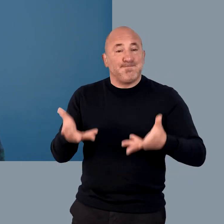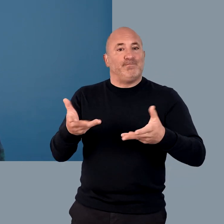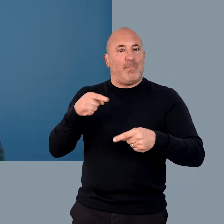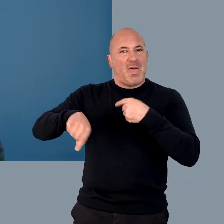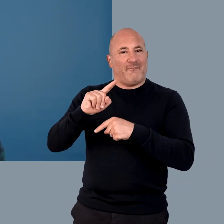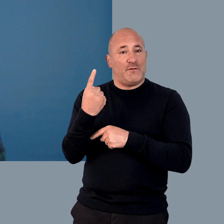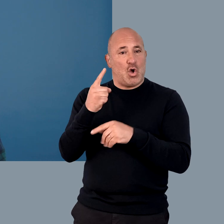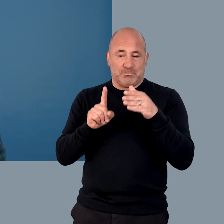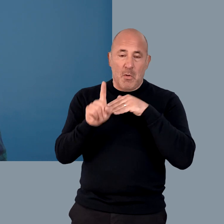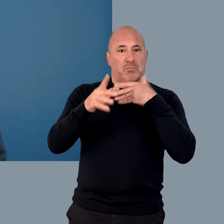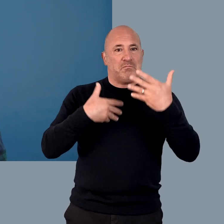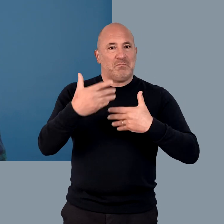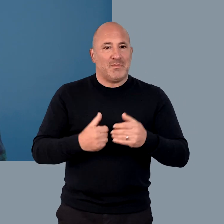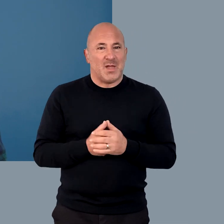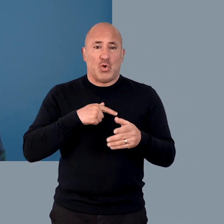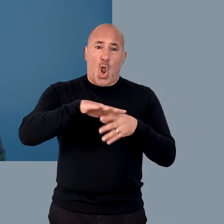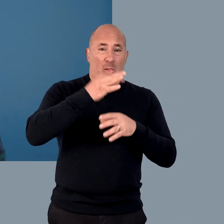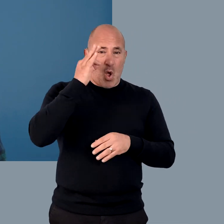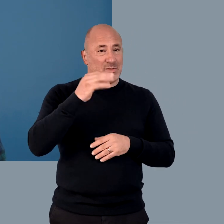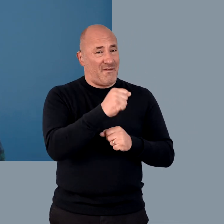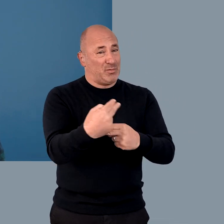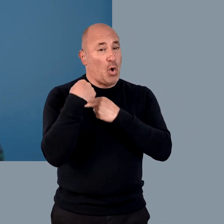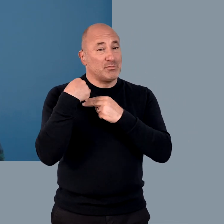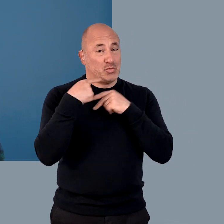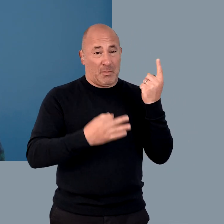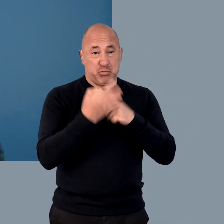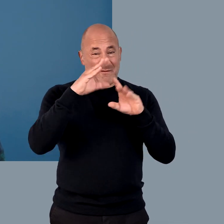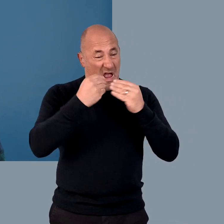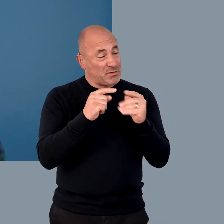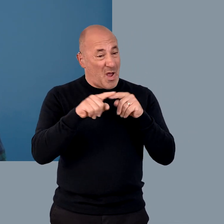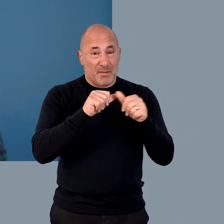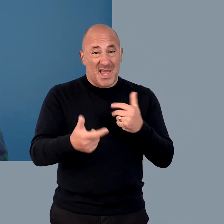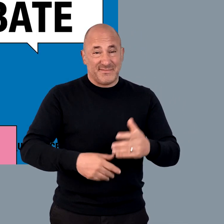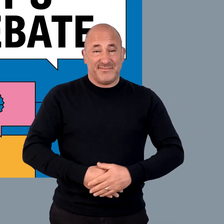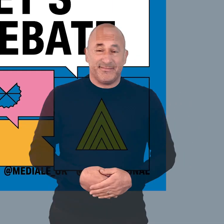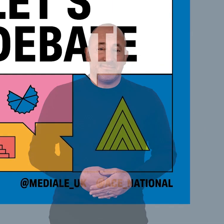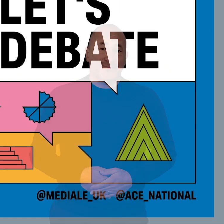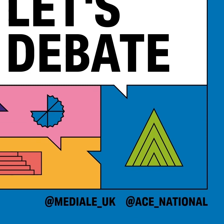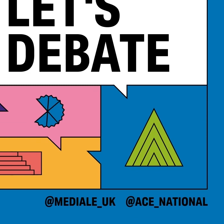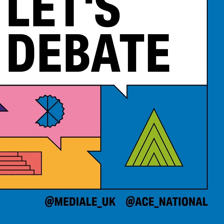and foremost, and local authorities have a responsibility to do things better, to do the best we can.